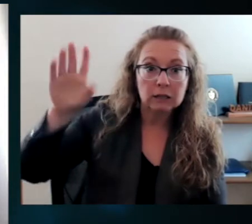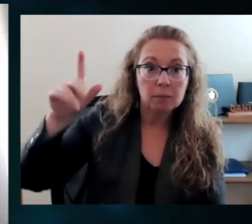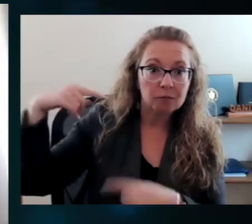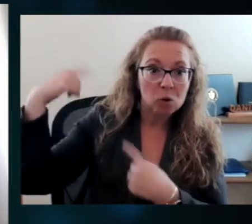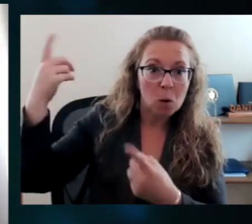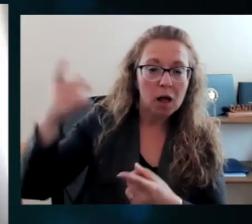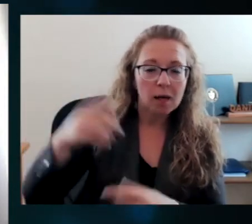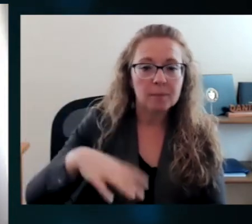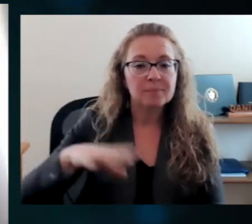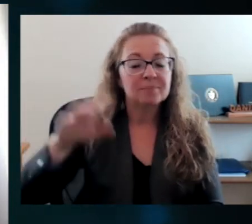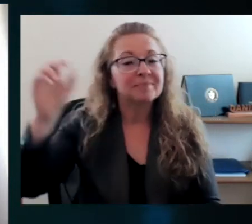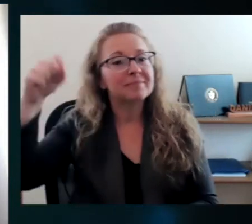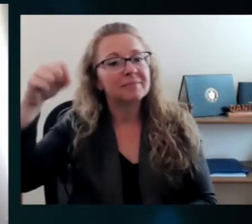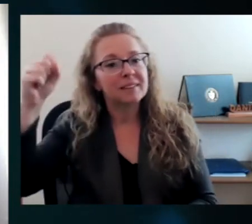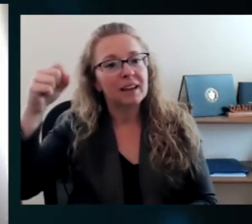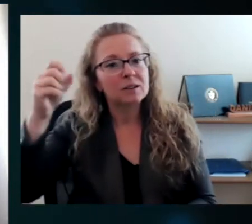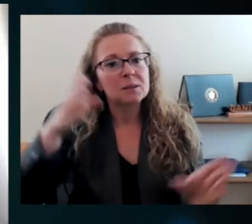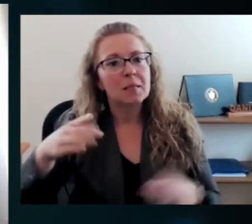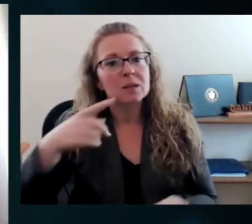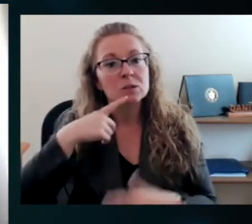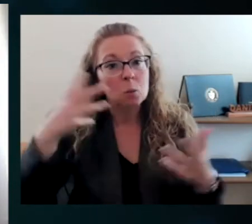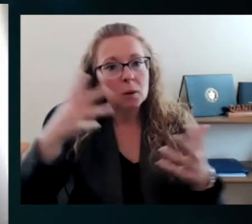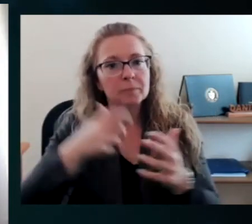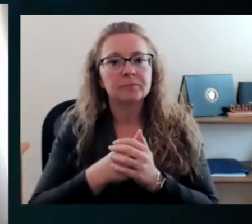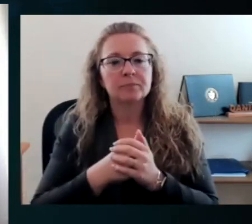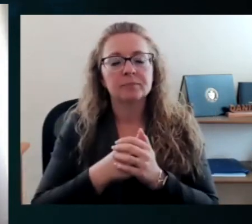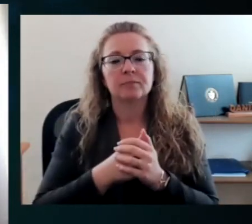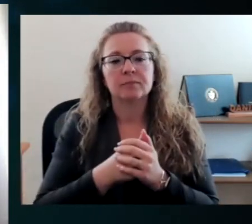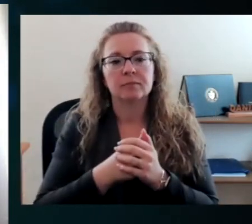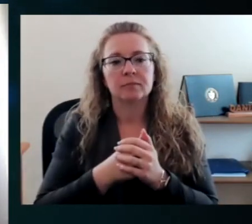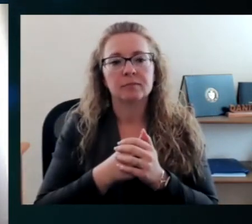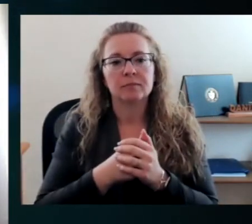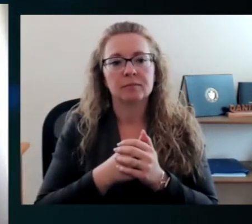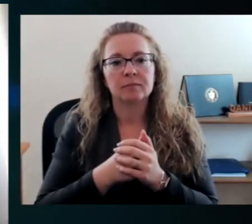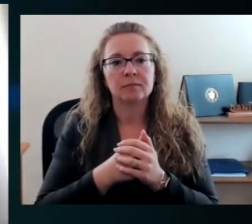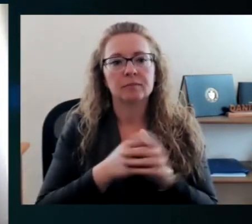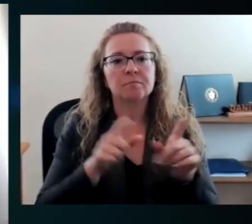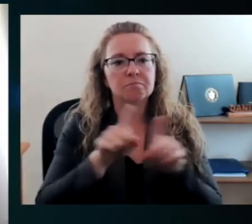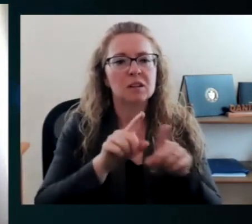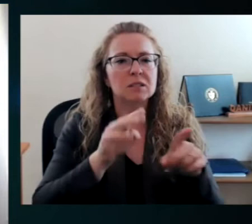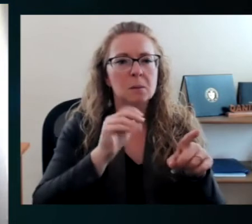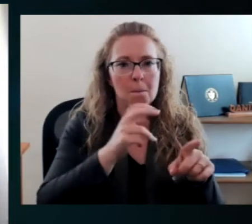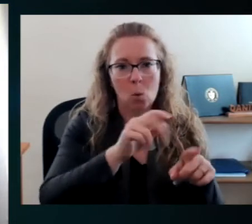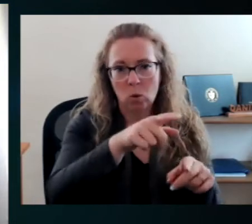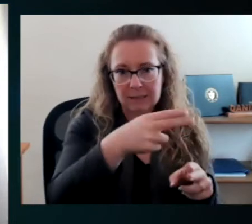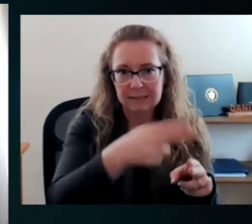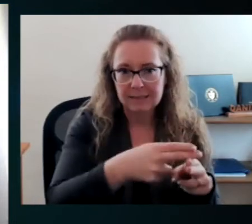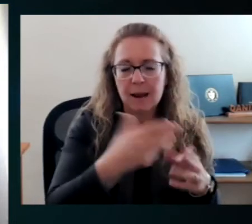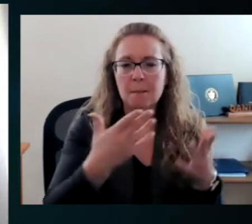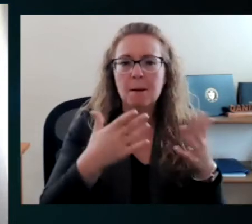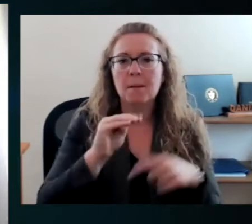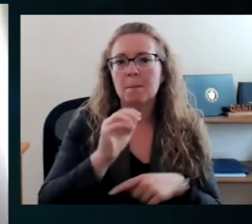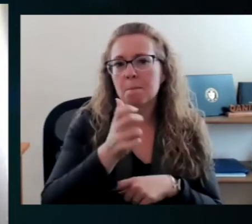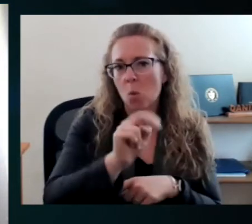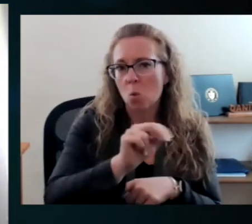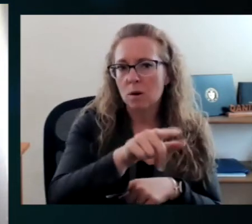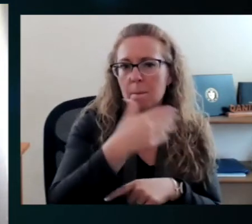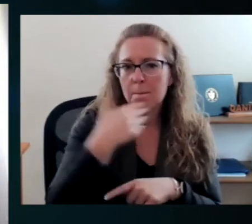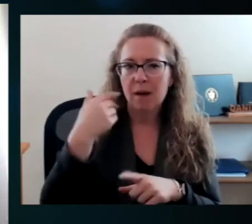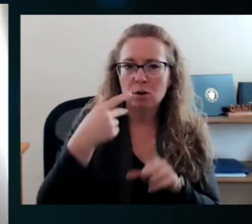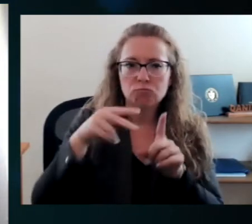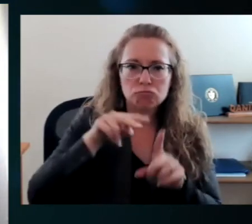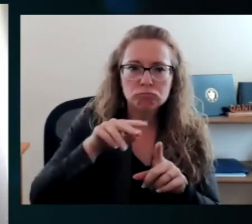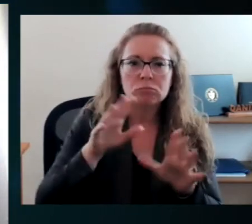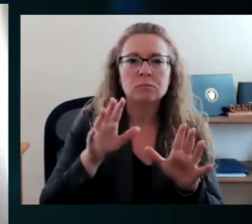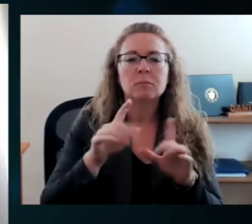Yeah, I mean, what I was going to say is absolutely echoing what Morgan said, and Morgan might have a better take on this as well, but I just